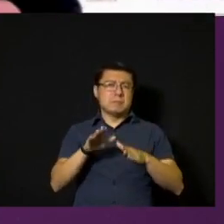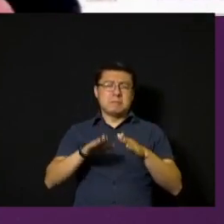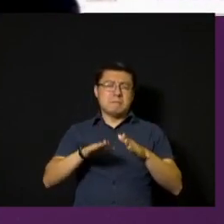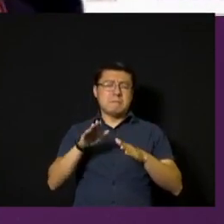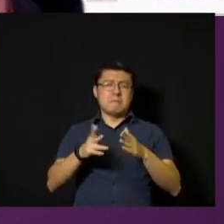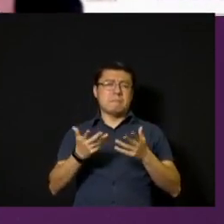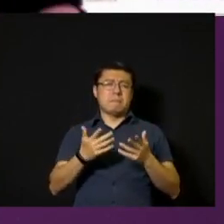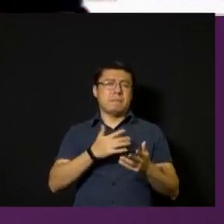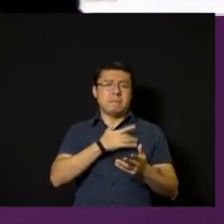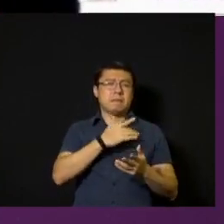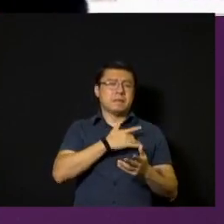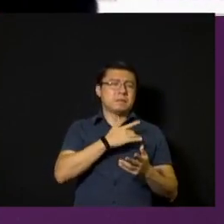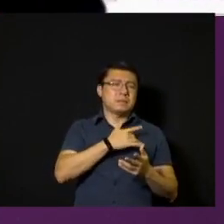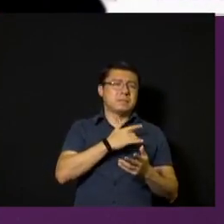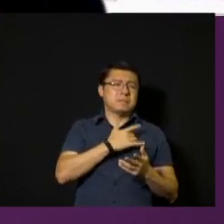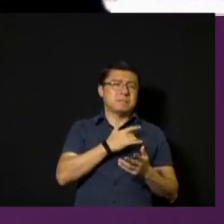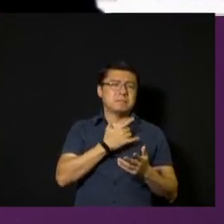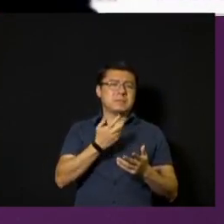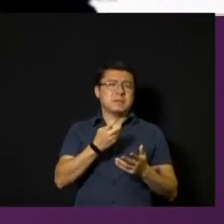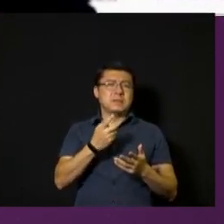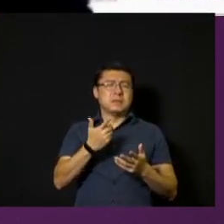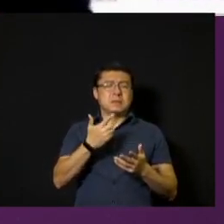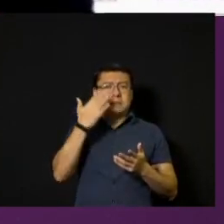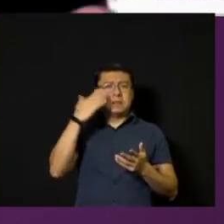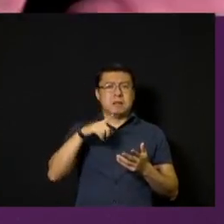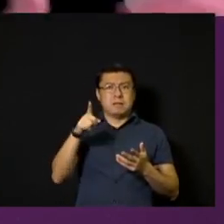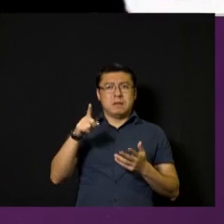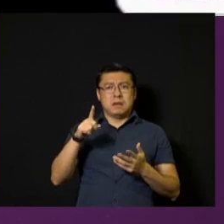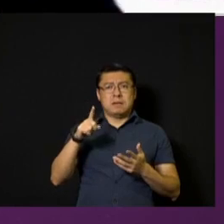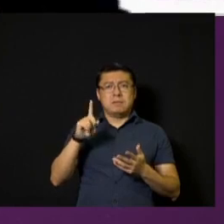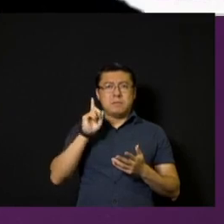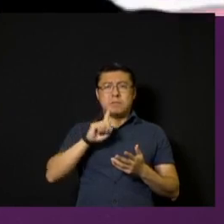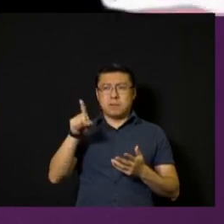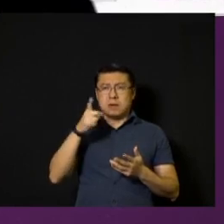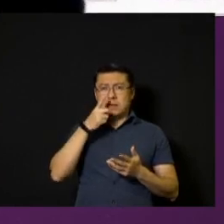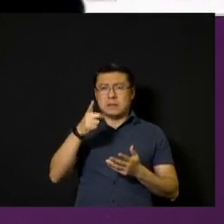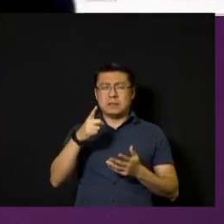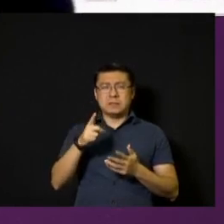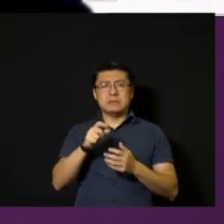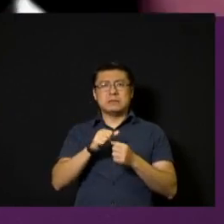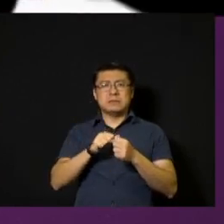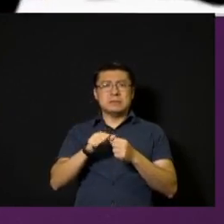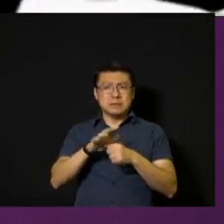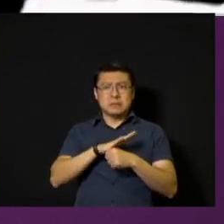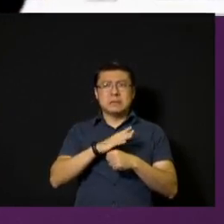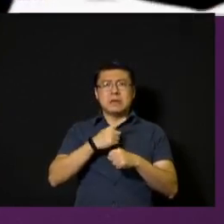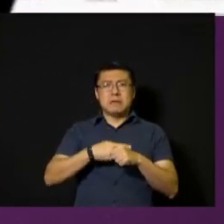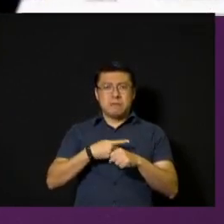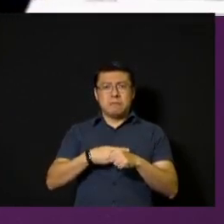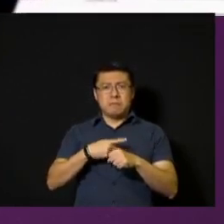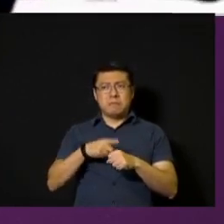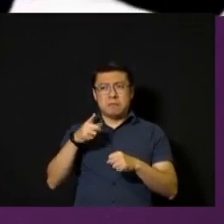didn't work the way they were supposed to. I have a relative with COVID.